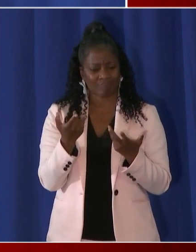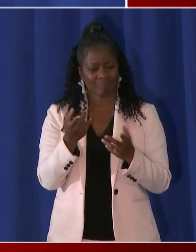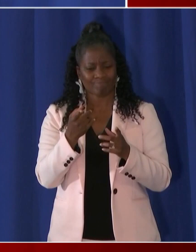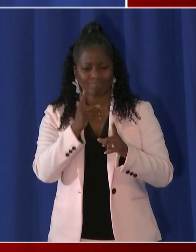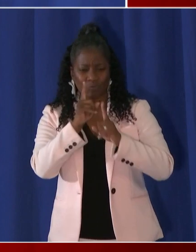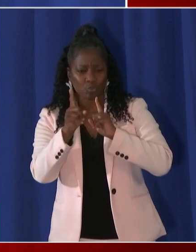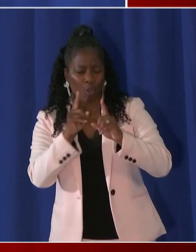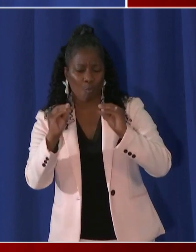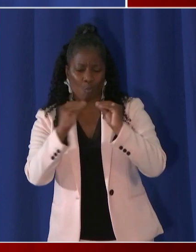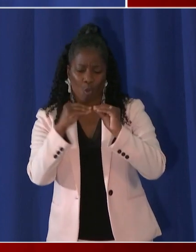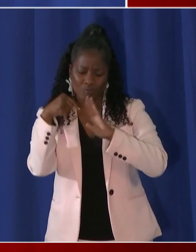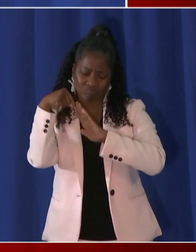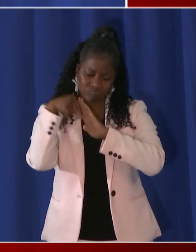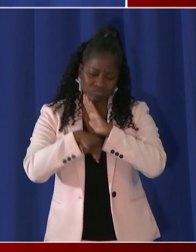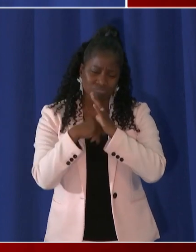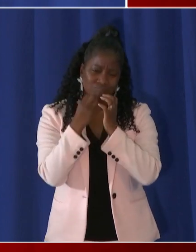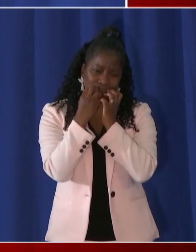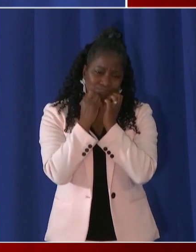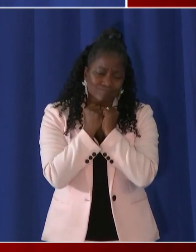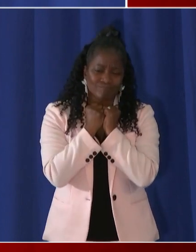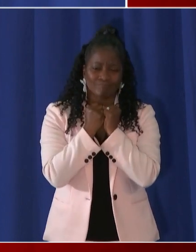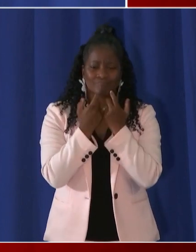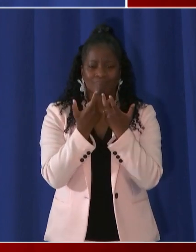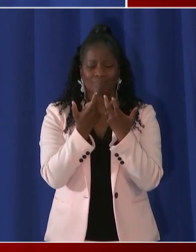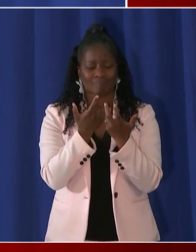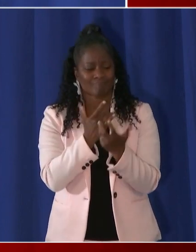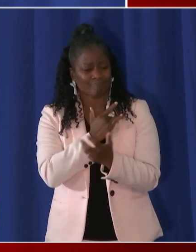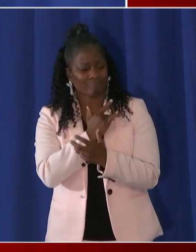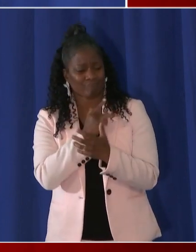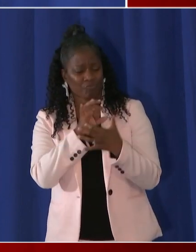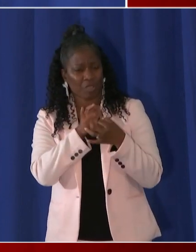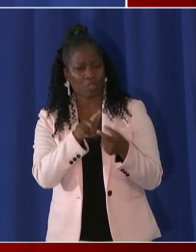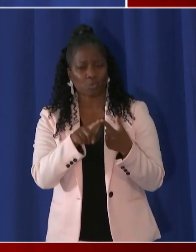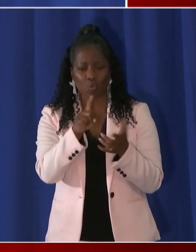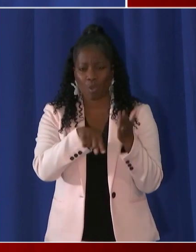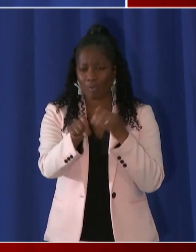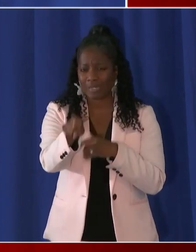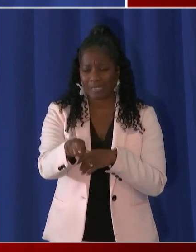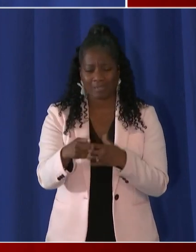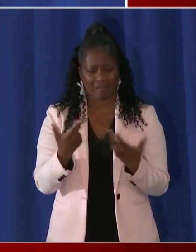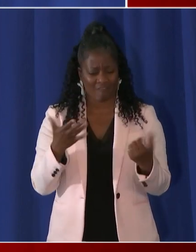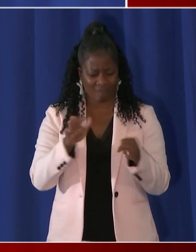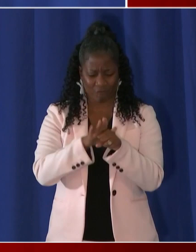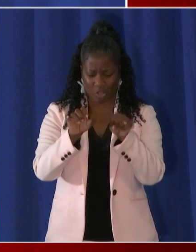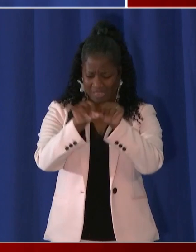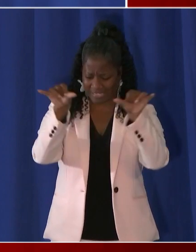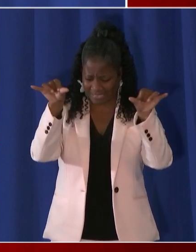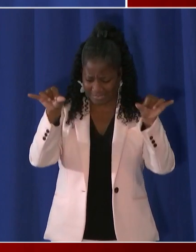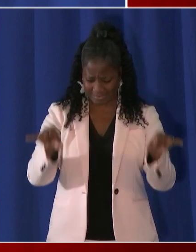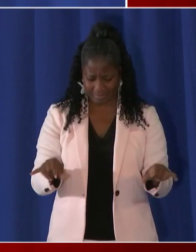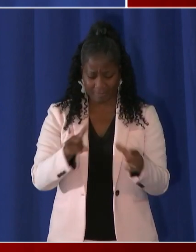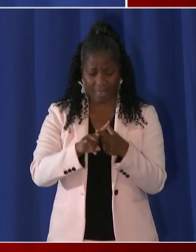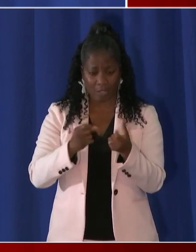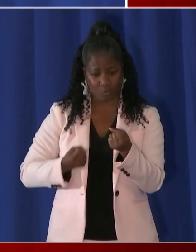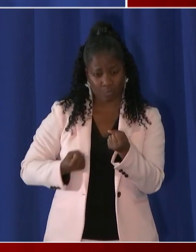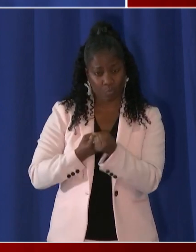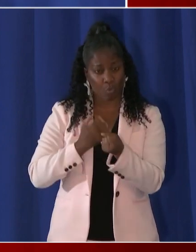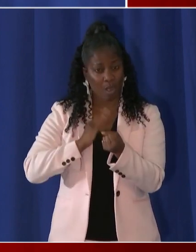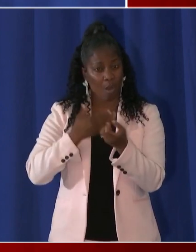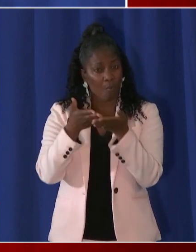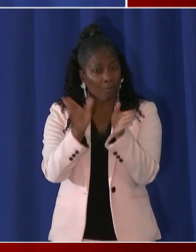about what we need in terms of our entire ecosystem that supports public safety in our